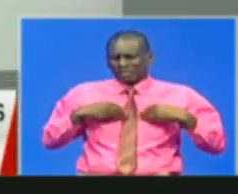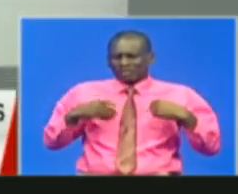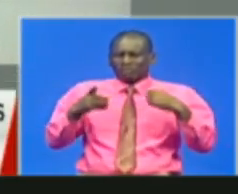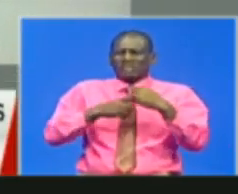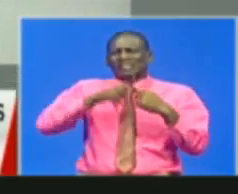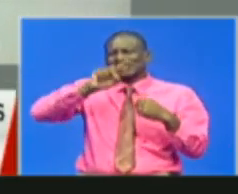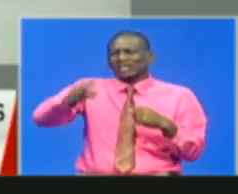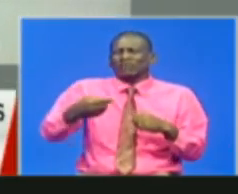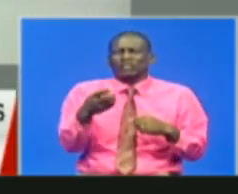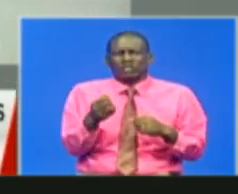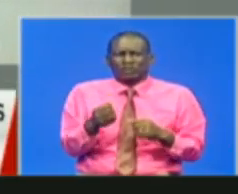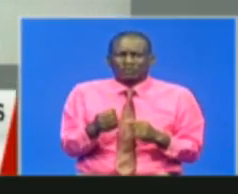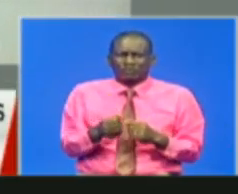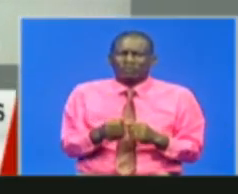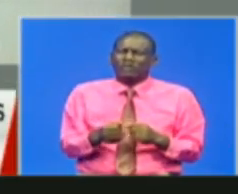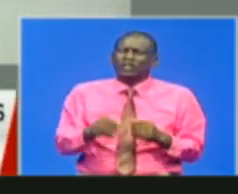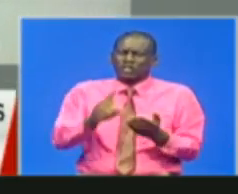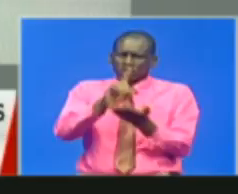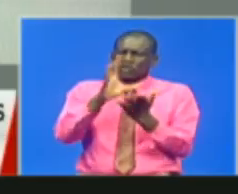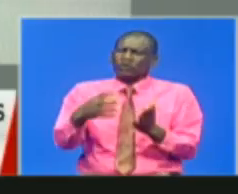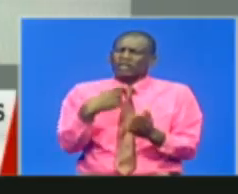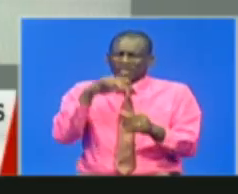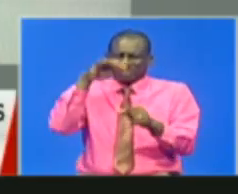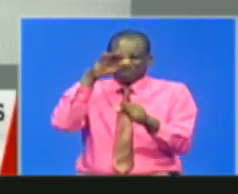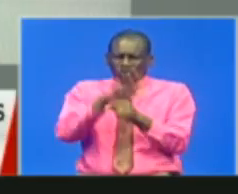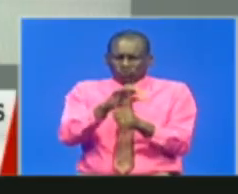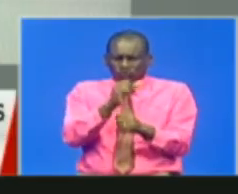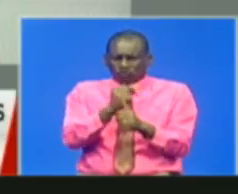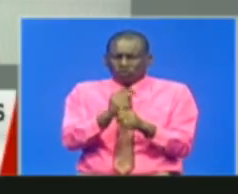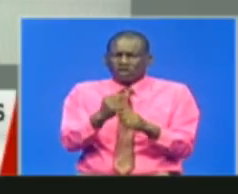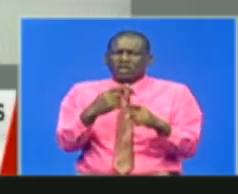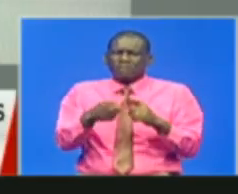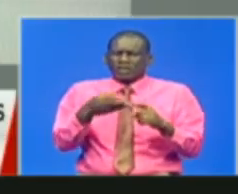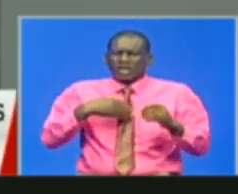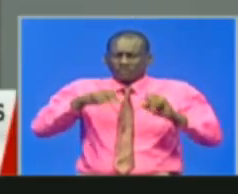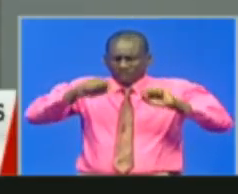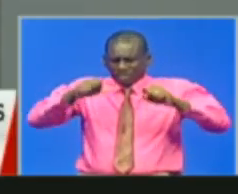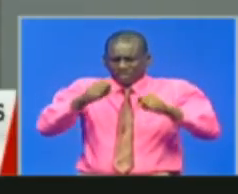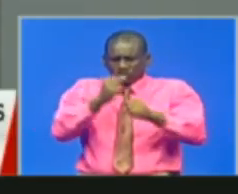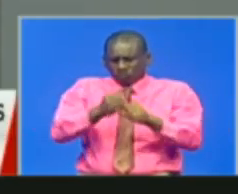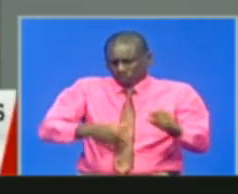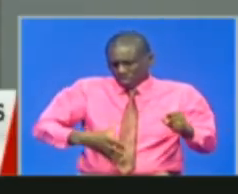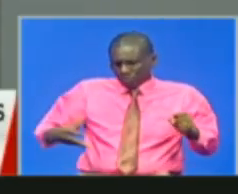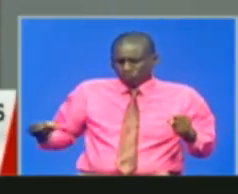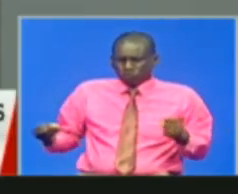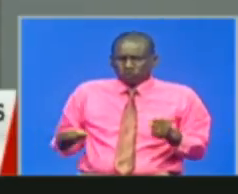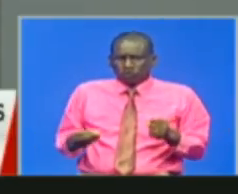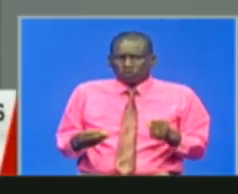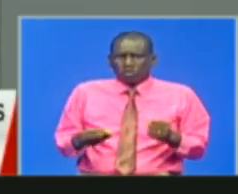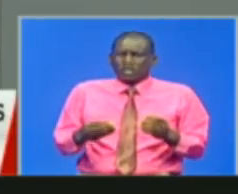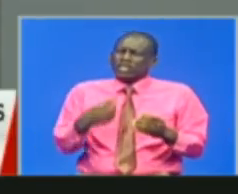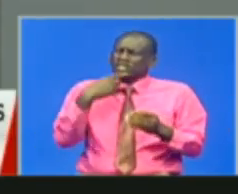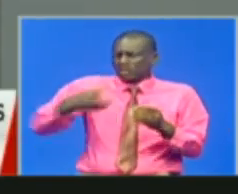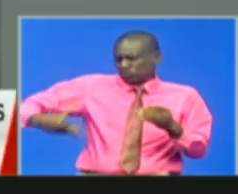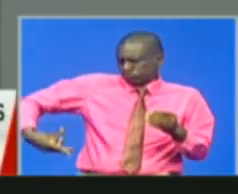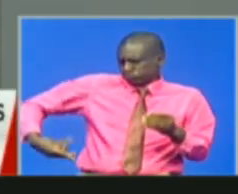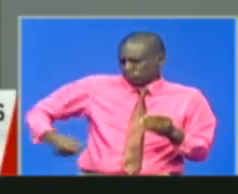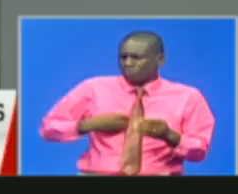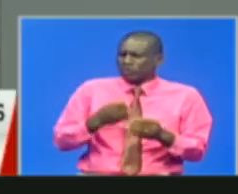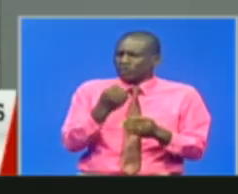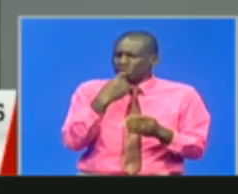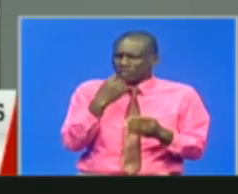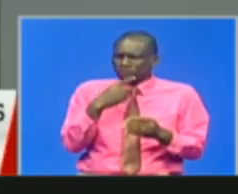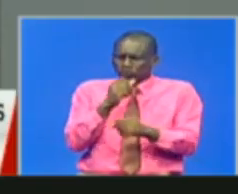6,000 shillings. He says it's a lot of work, but he has agreed to do it. He says he will inject me with medicine to induce